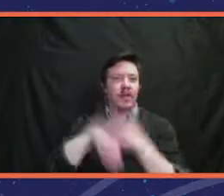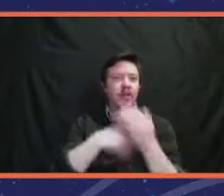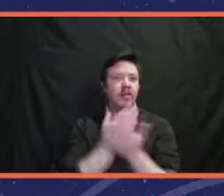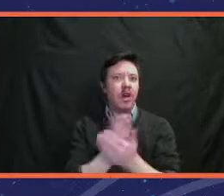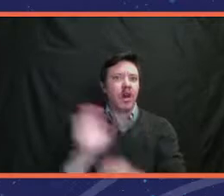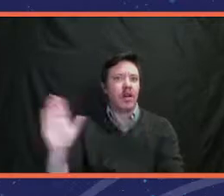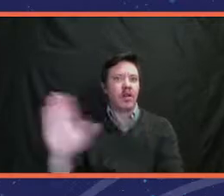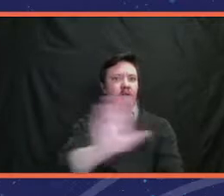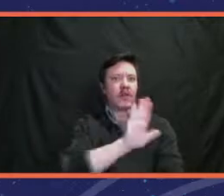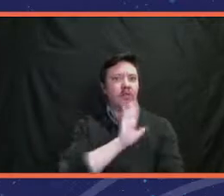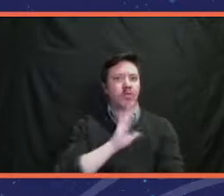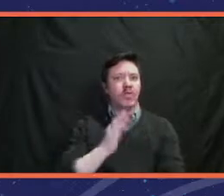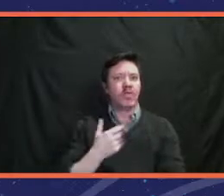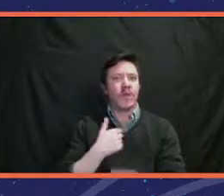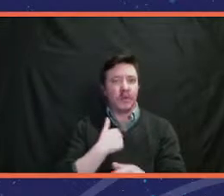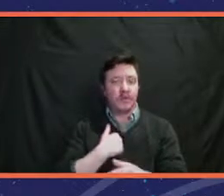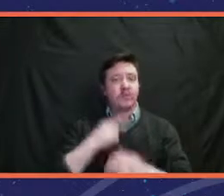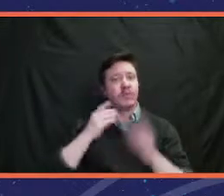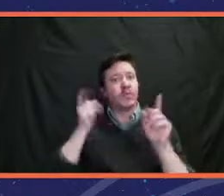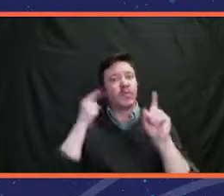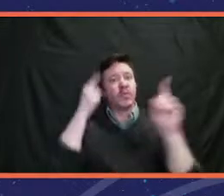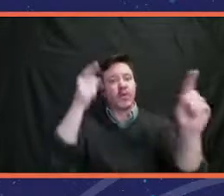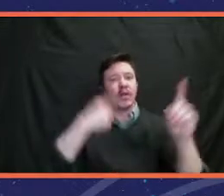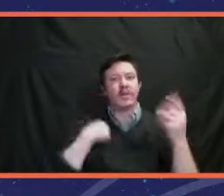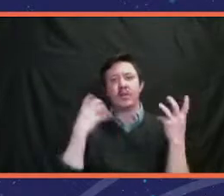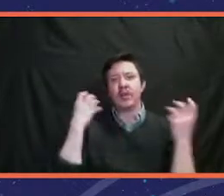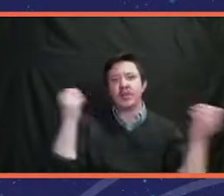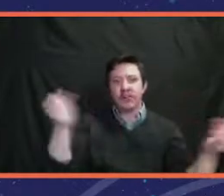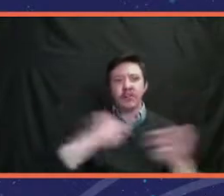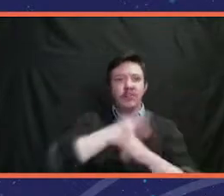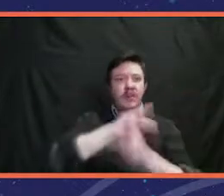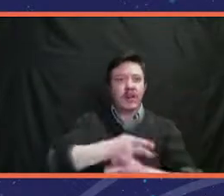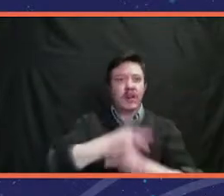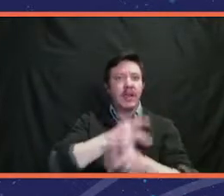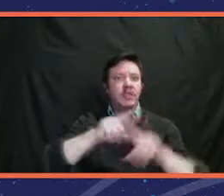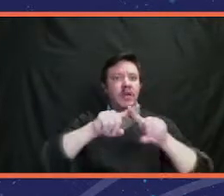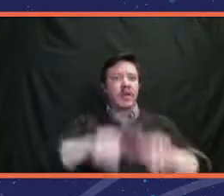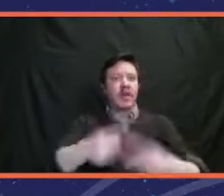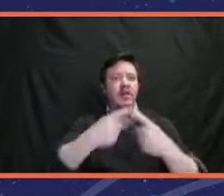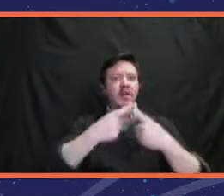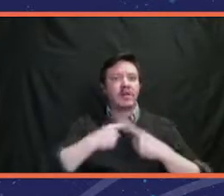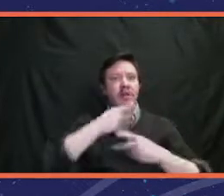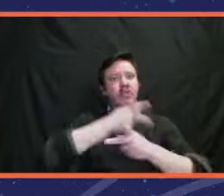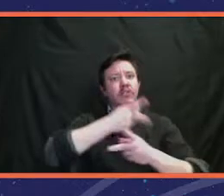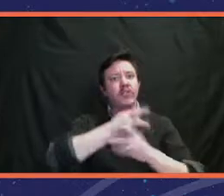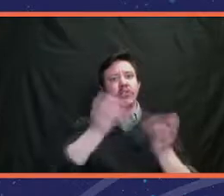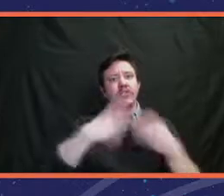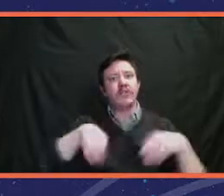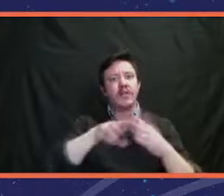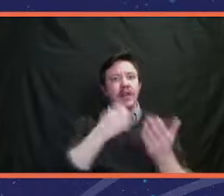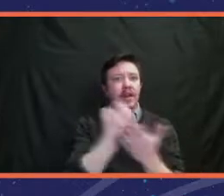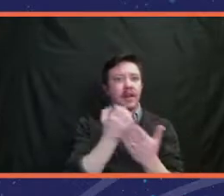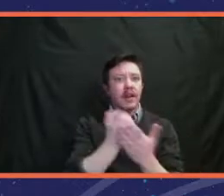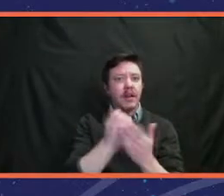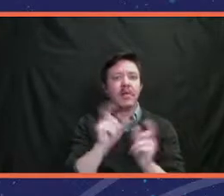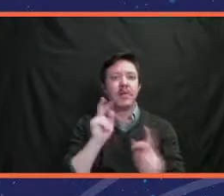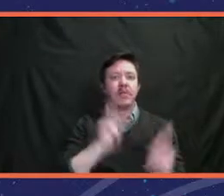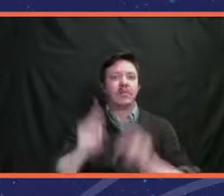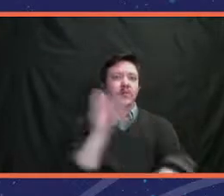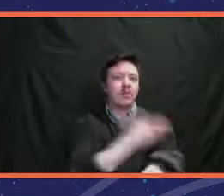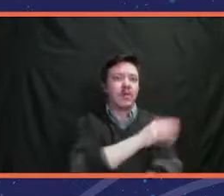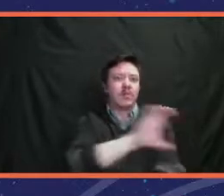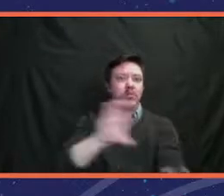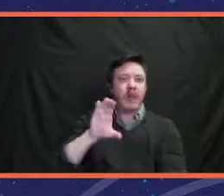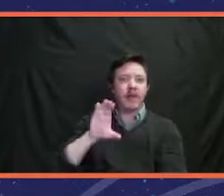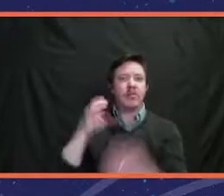regeneration, care, interdependence, stewardship of land and economies, people power, and the well-being of this earth and all